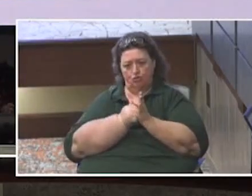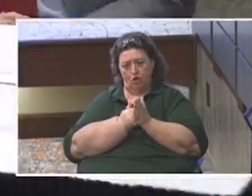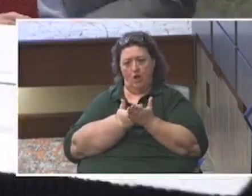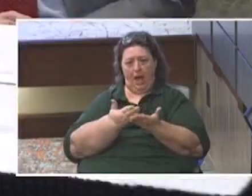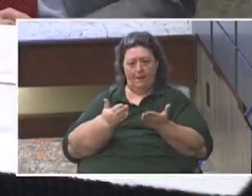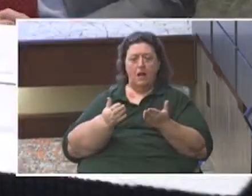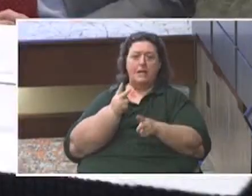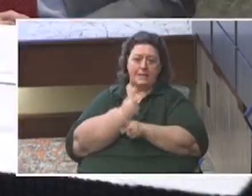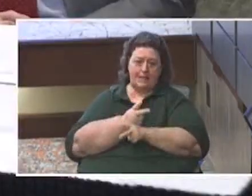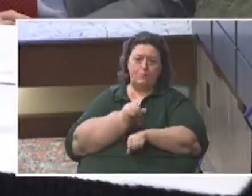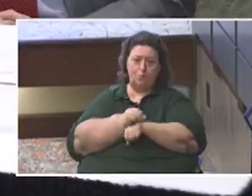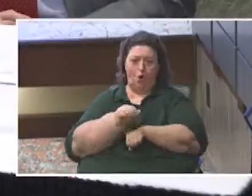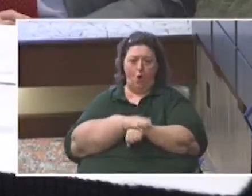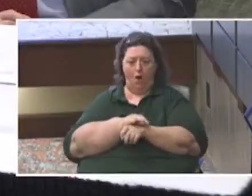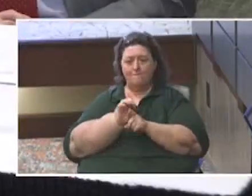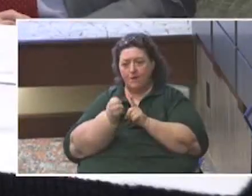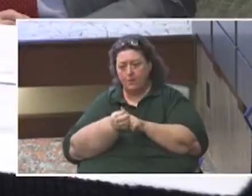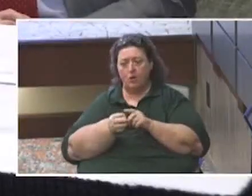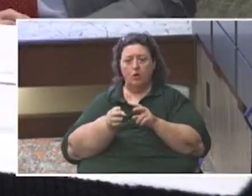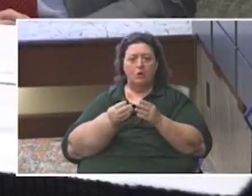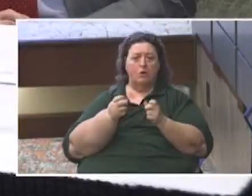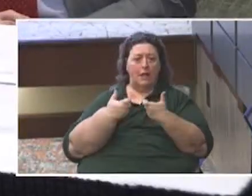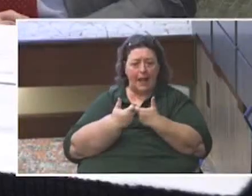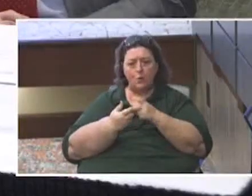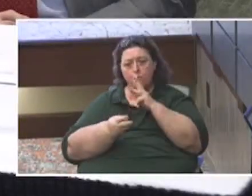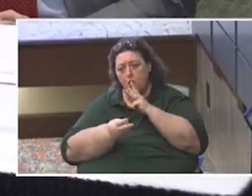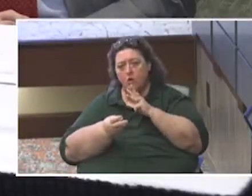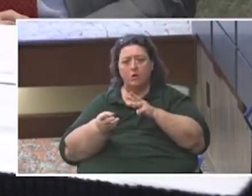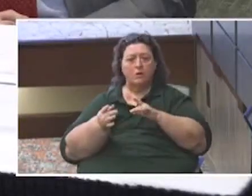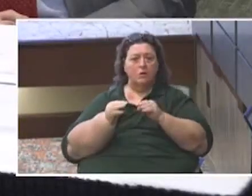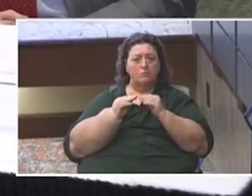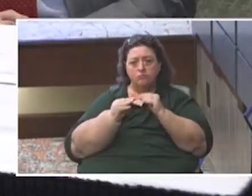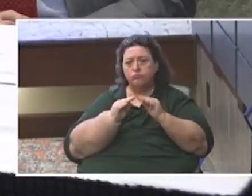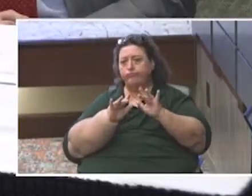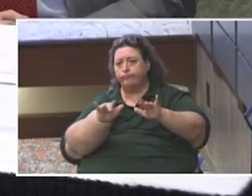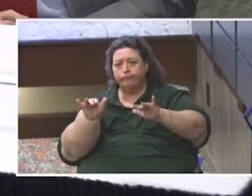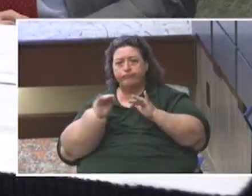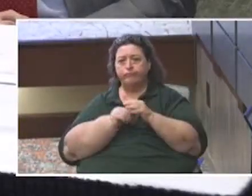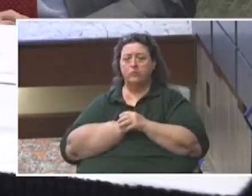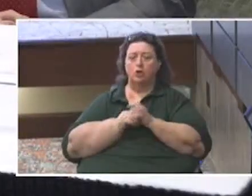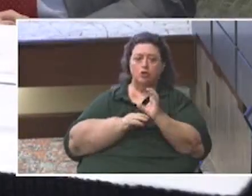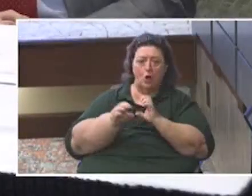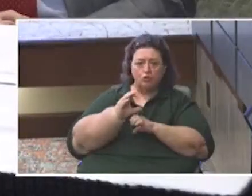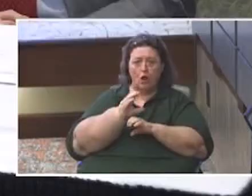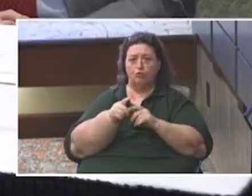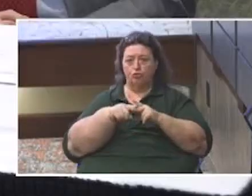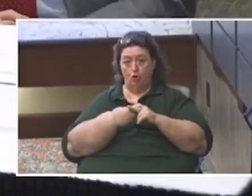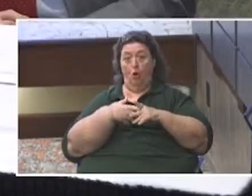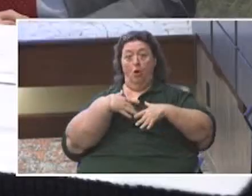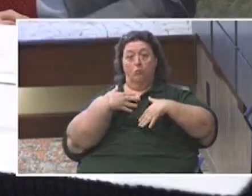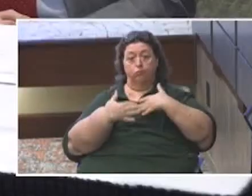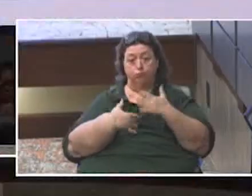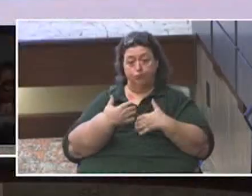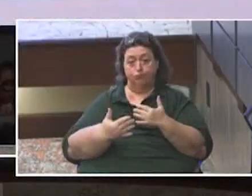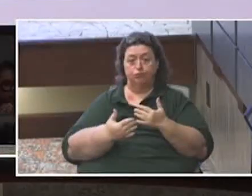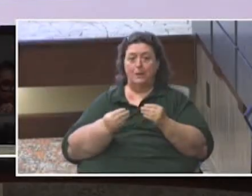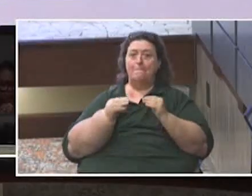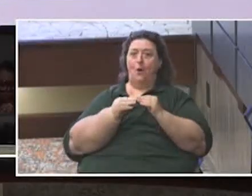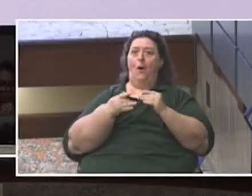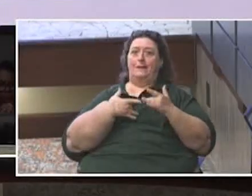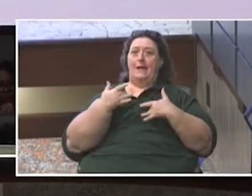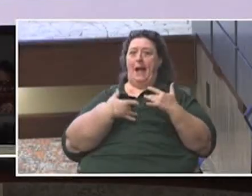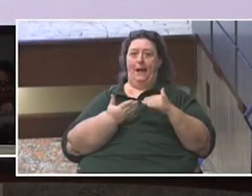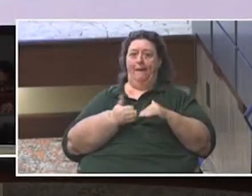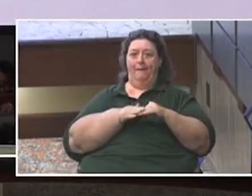environmental work, that utility placement. And as we mentioned, once the vertical construction starts going, you start getting a little excited. Then once